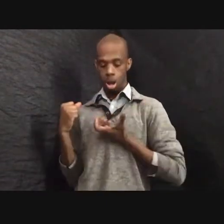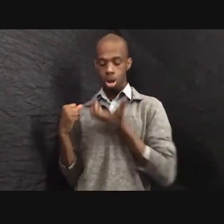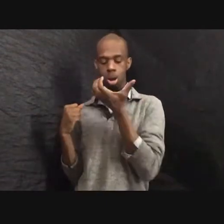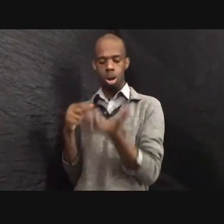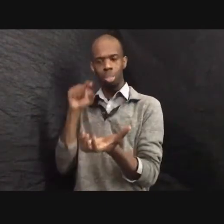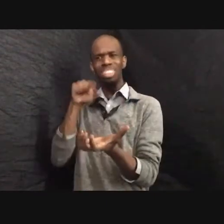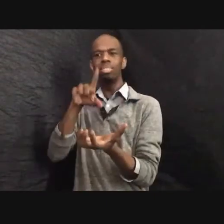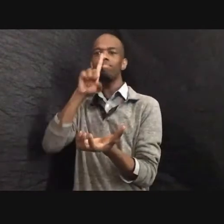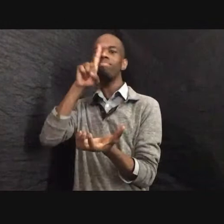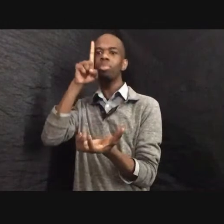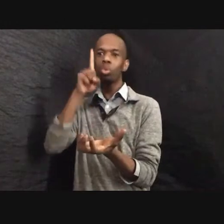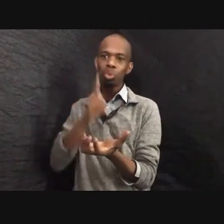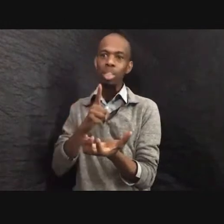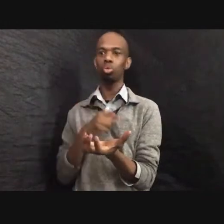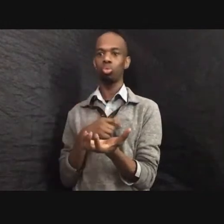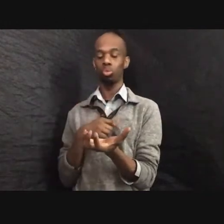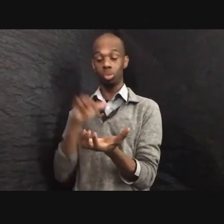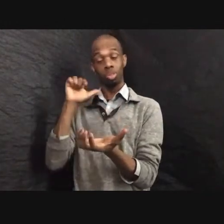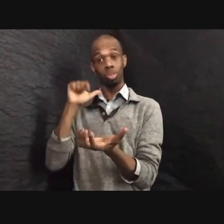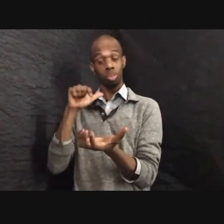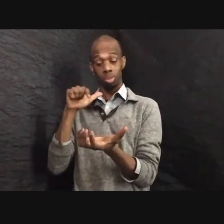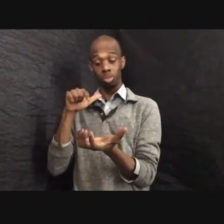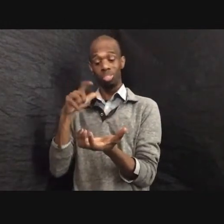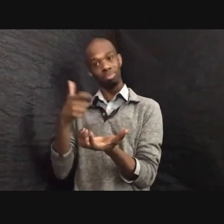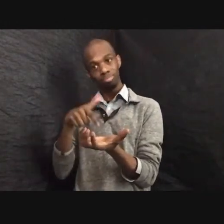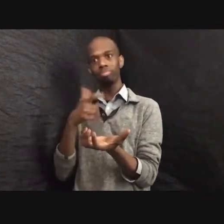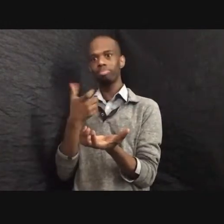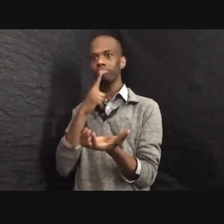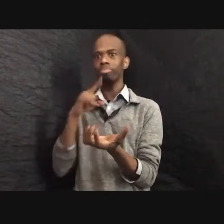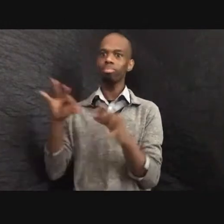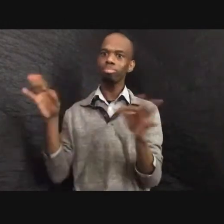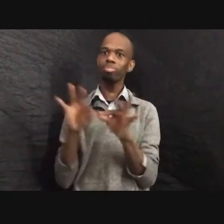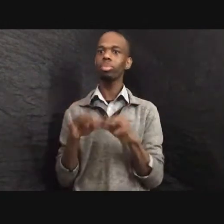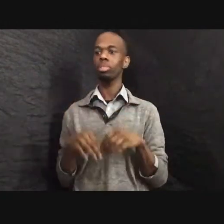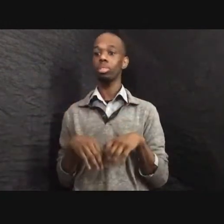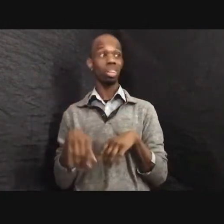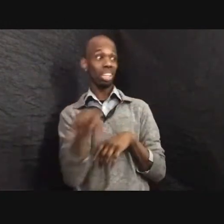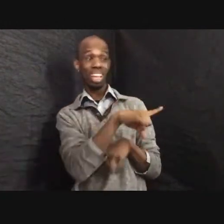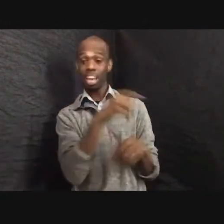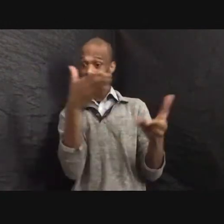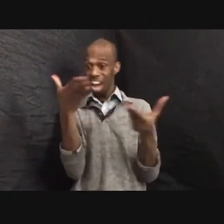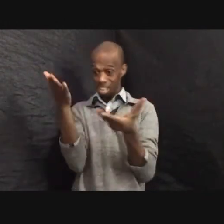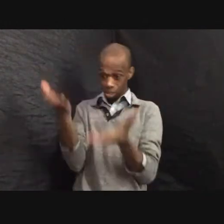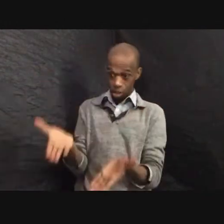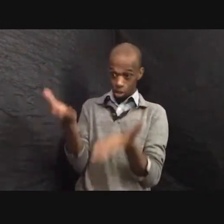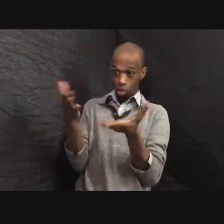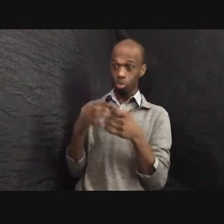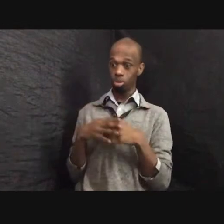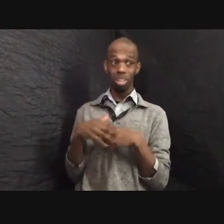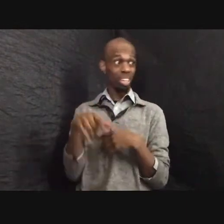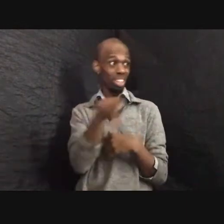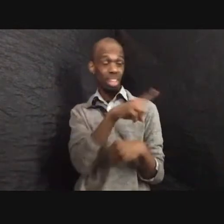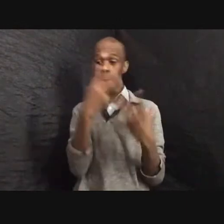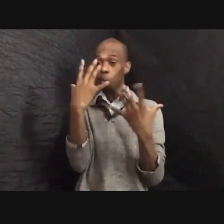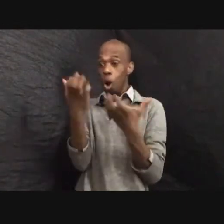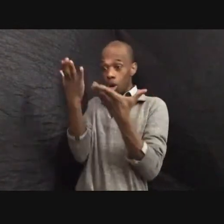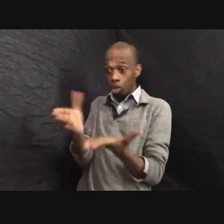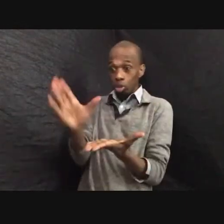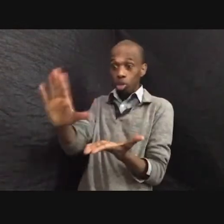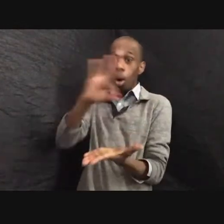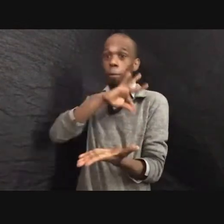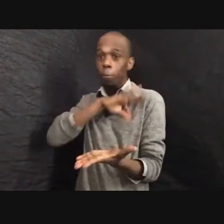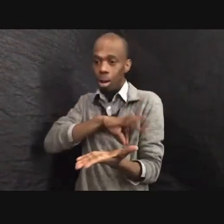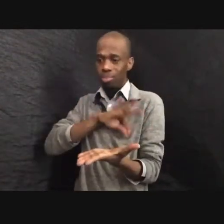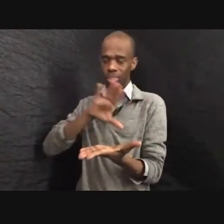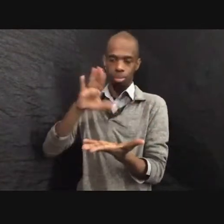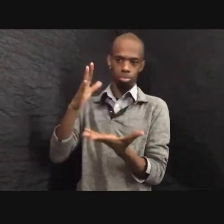they hire you, and therefore they need what you bring. That means that you hold the keys, you hold the answers. And not to go about it some conceited way,